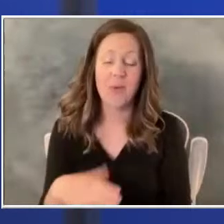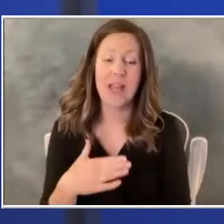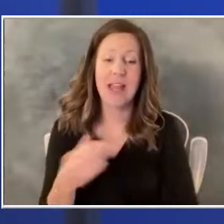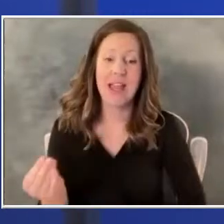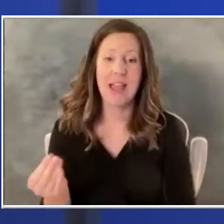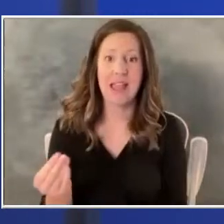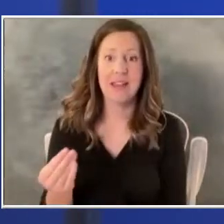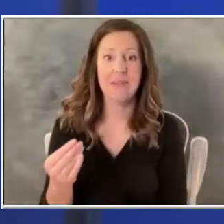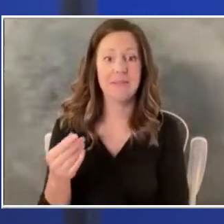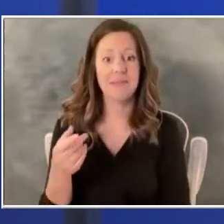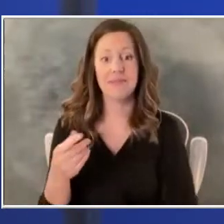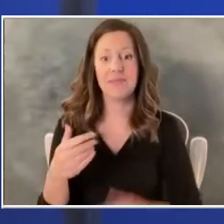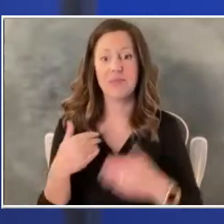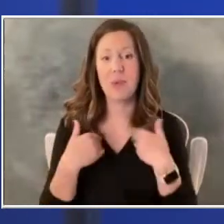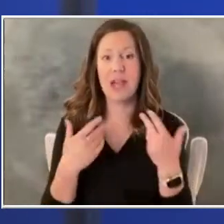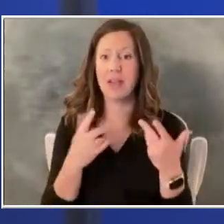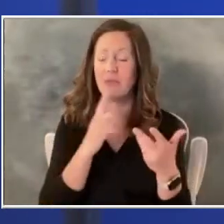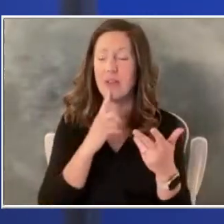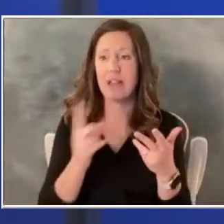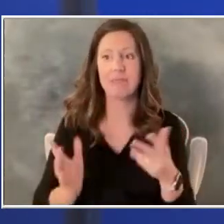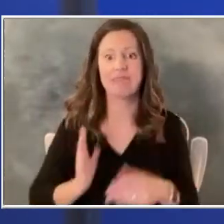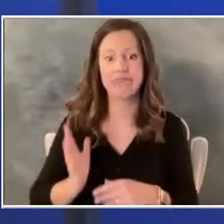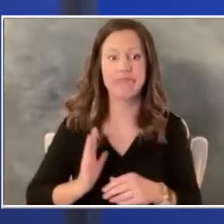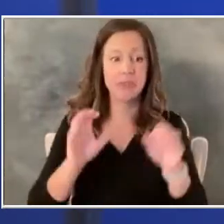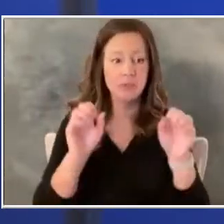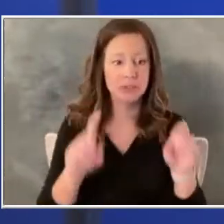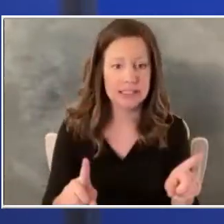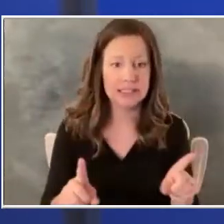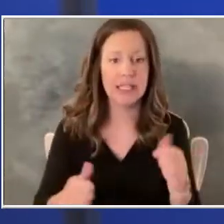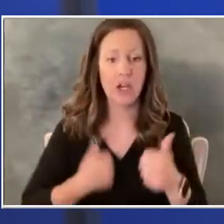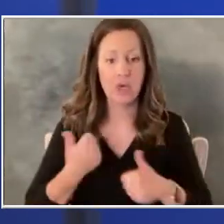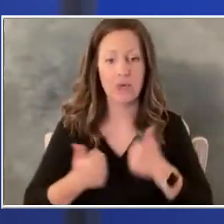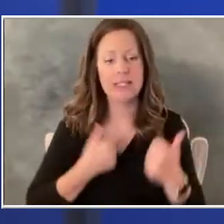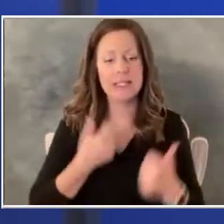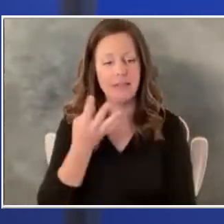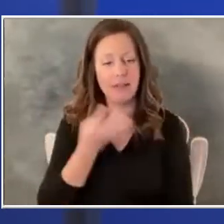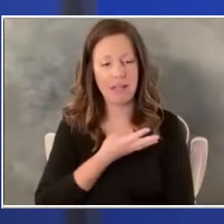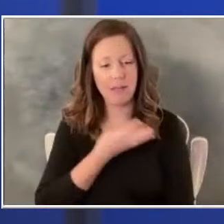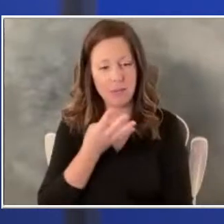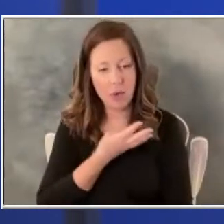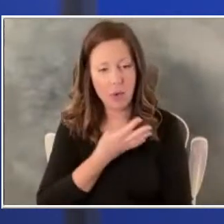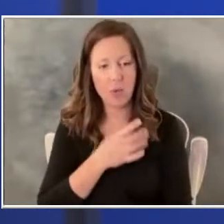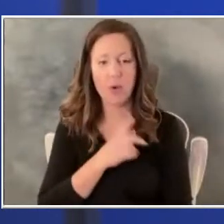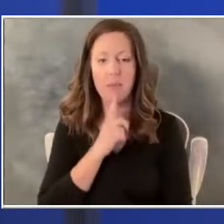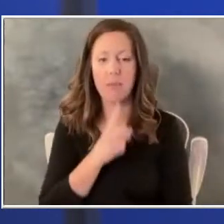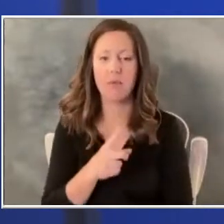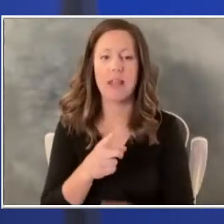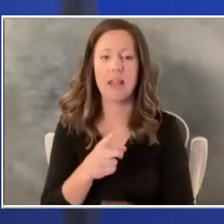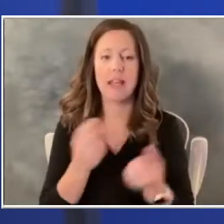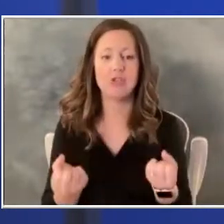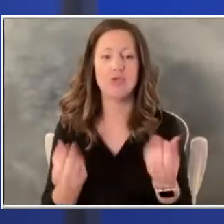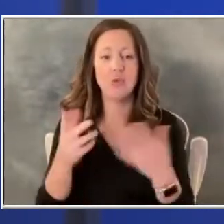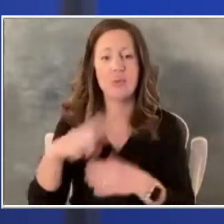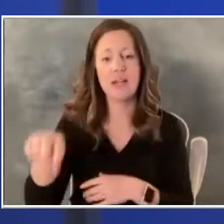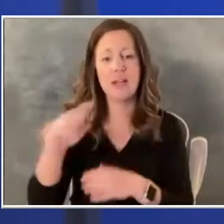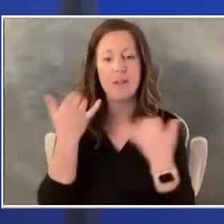state-of-the-art screening, received aggressive chemotherapy, but too many of them still succumbed to breast